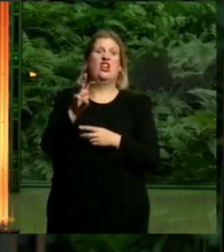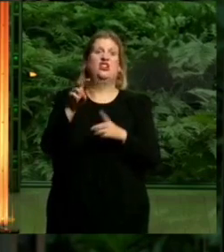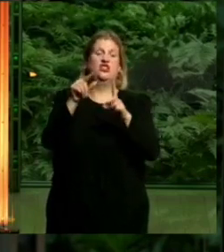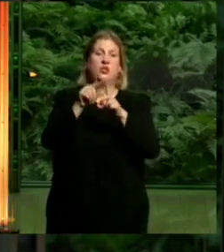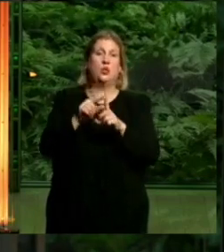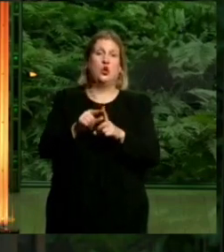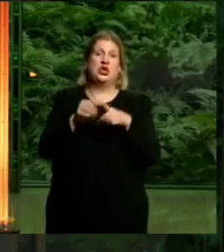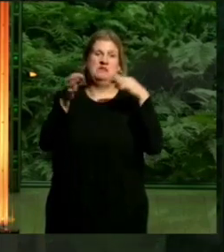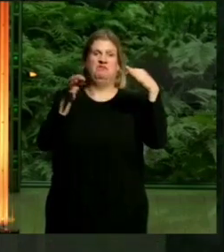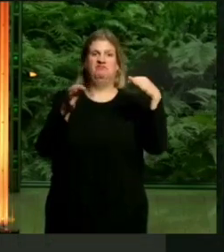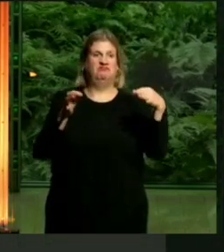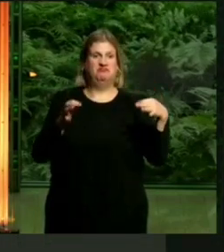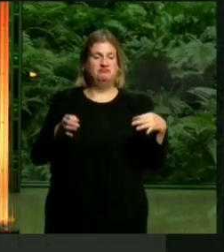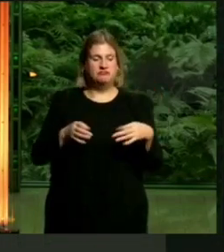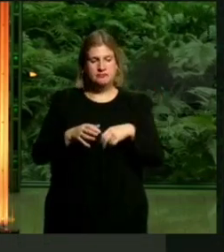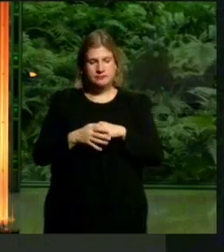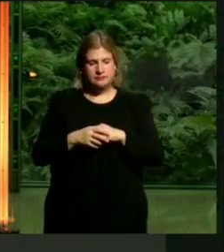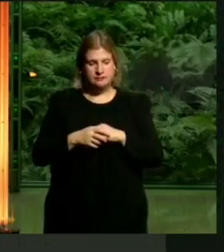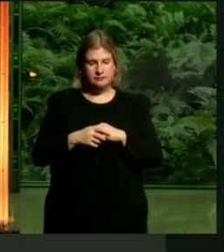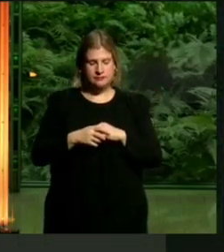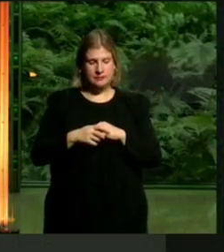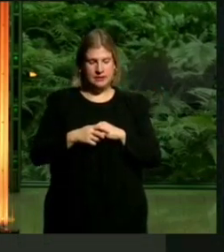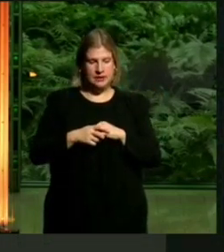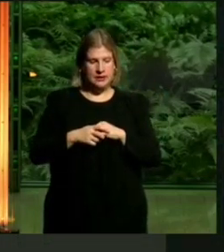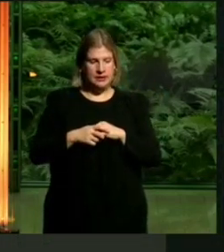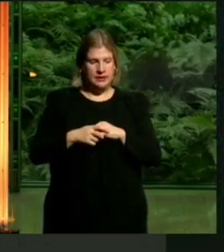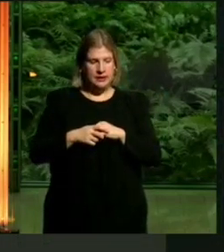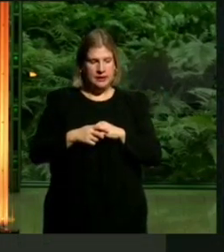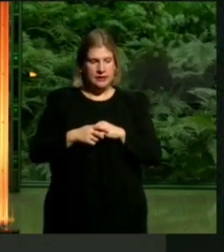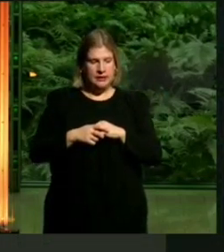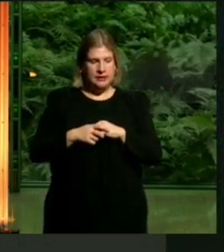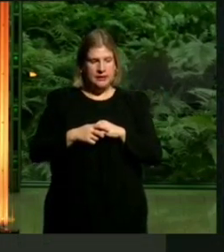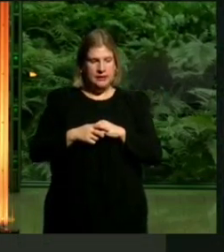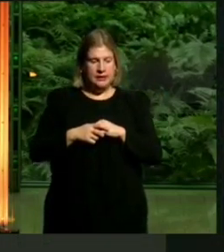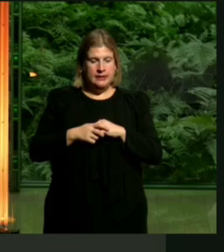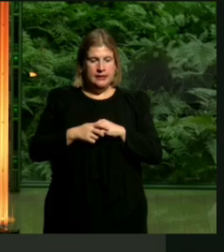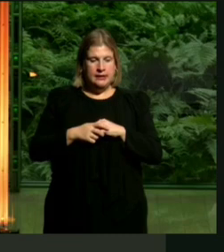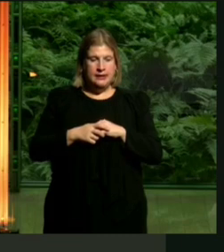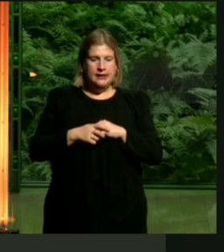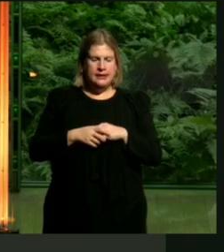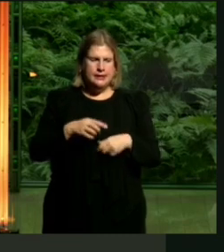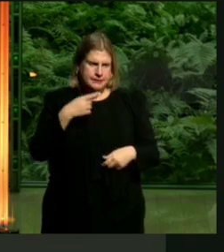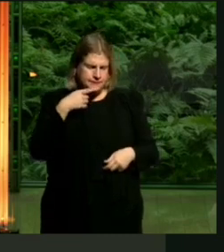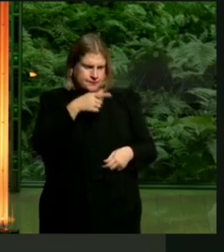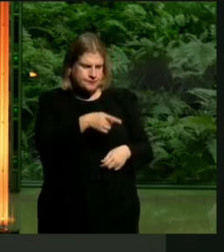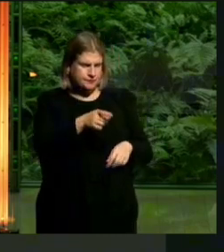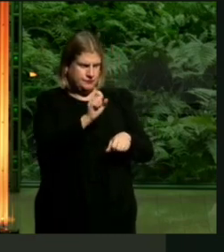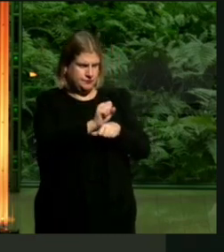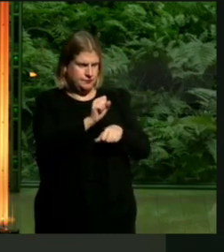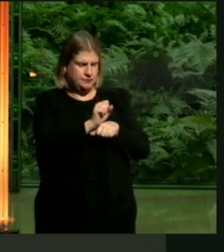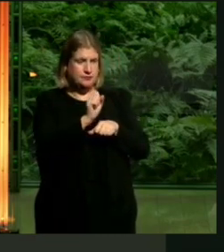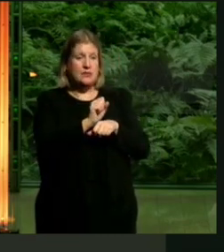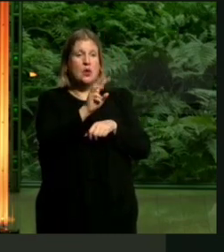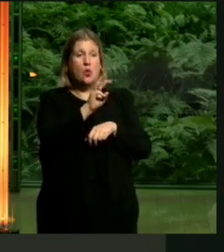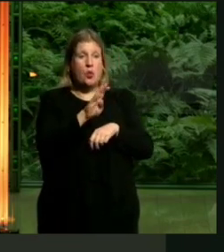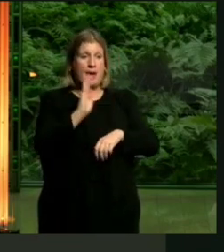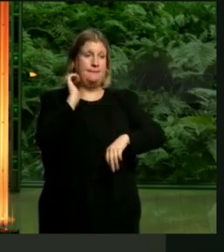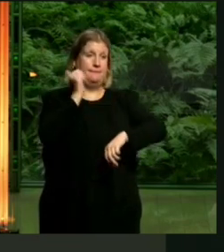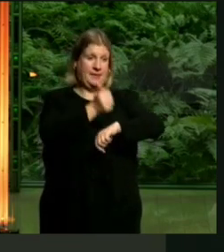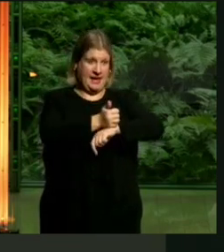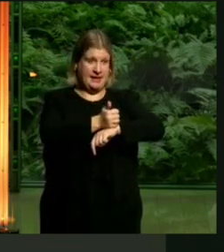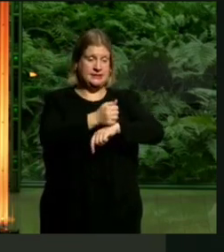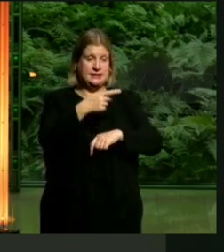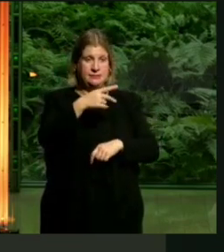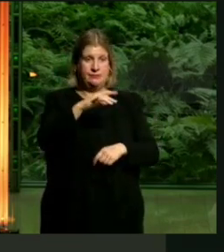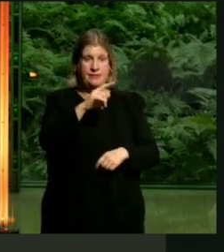word prompt, where I will tell it, you're tasked with creating a web-based Pictionary game using HTML, CSS,